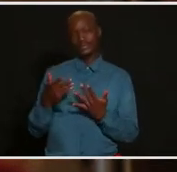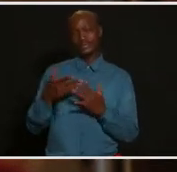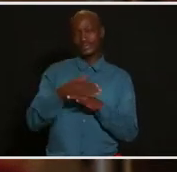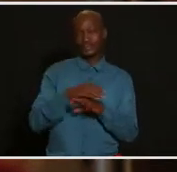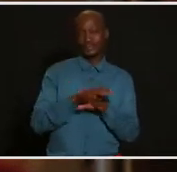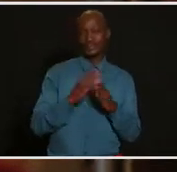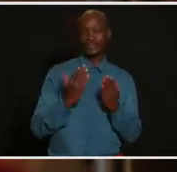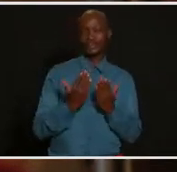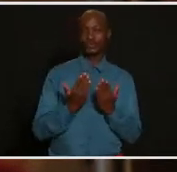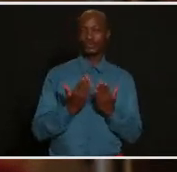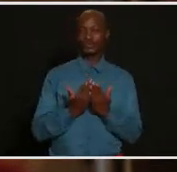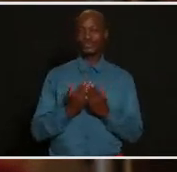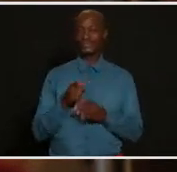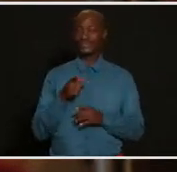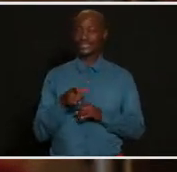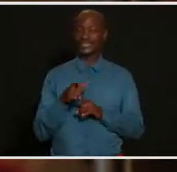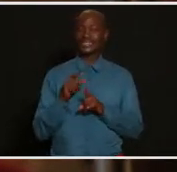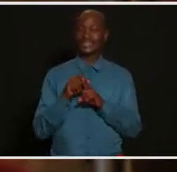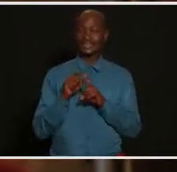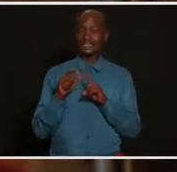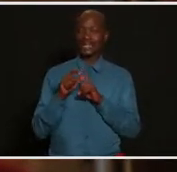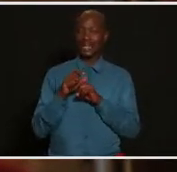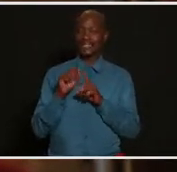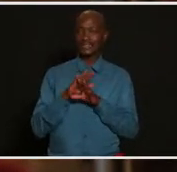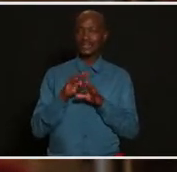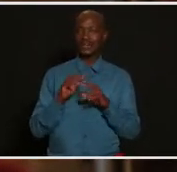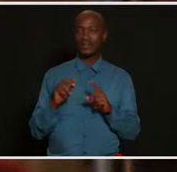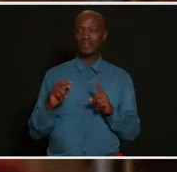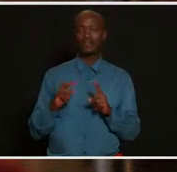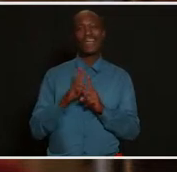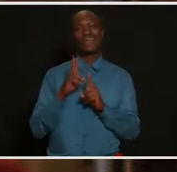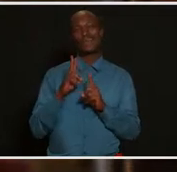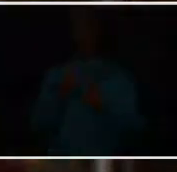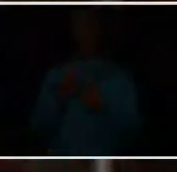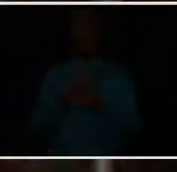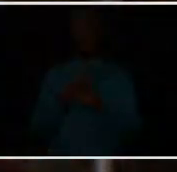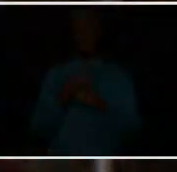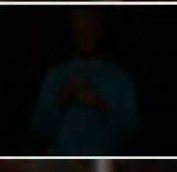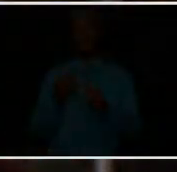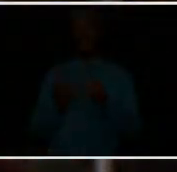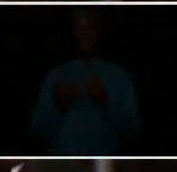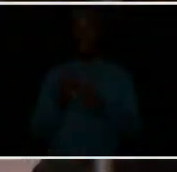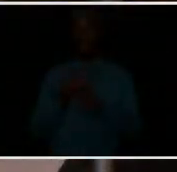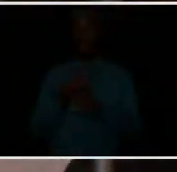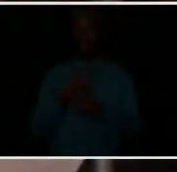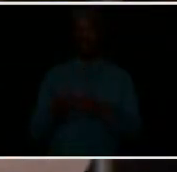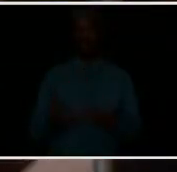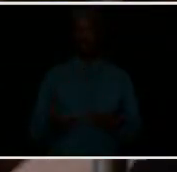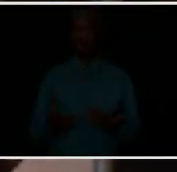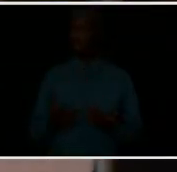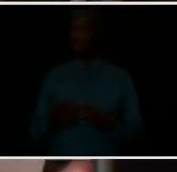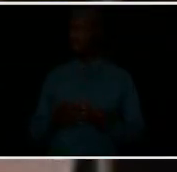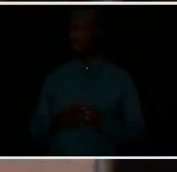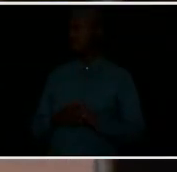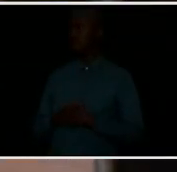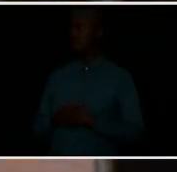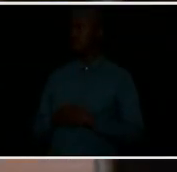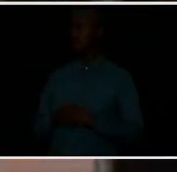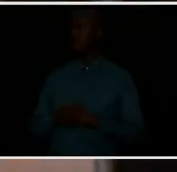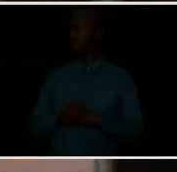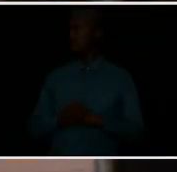culture of violence and sexual violence I am hearing from everywhere is becoming far more General